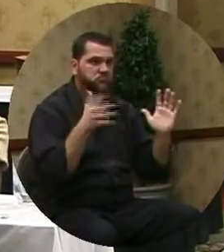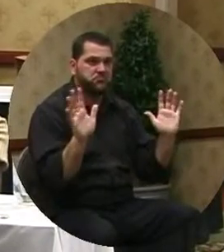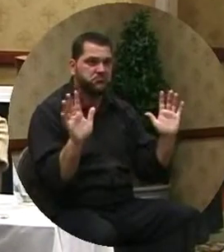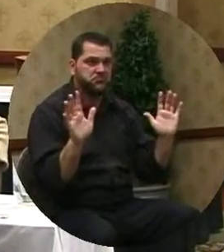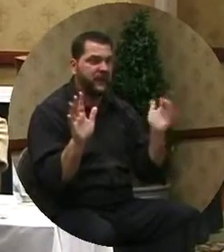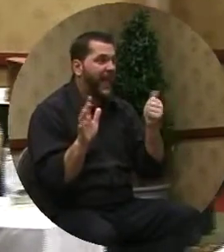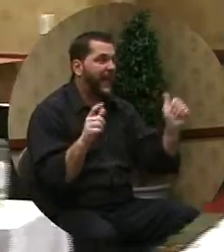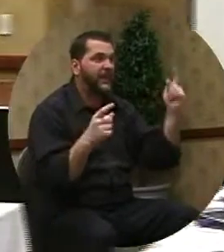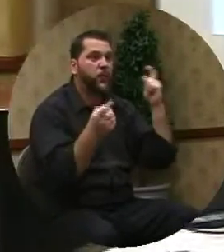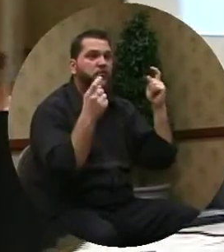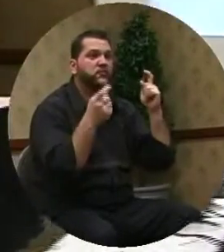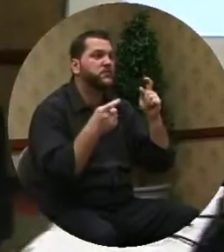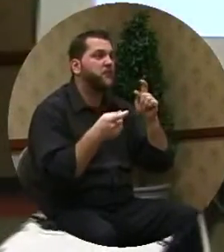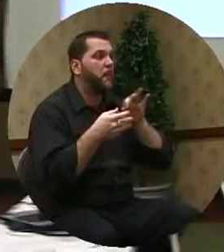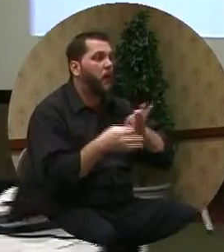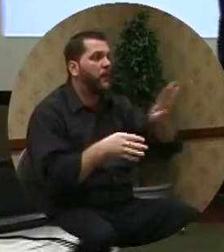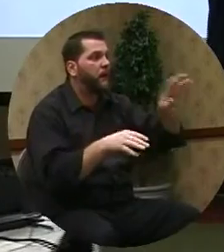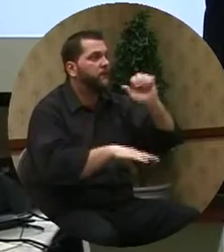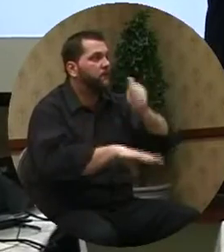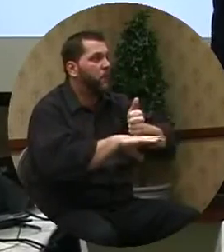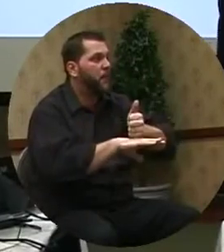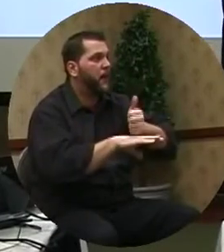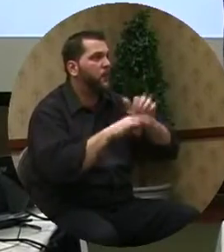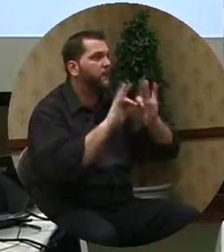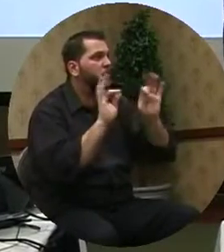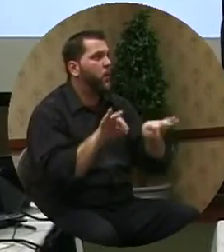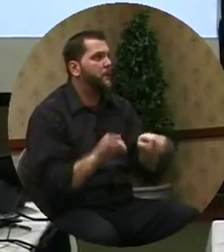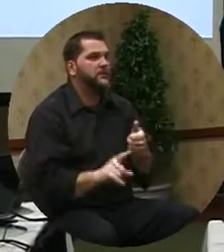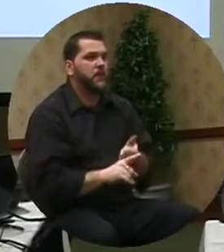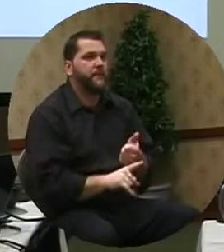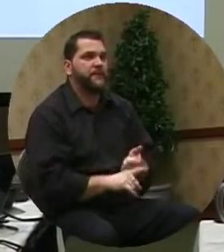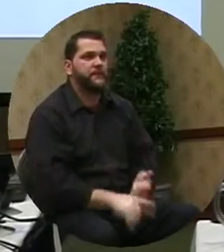questions about the form or format?